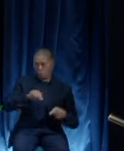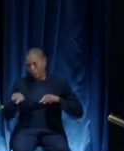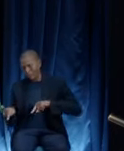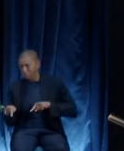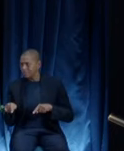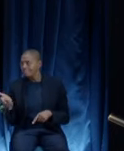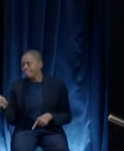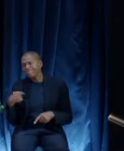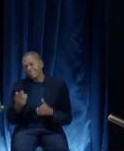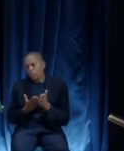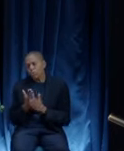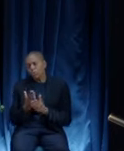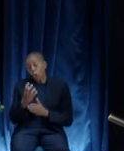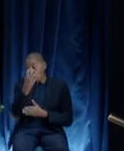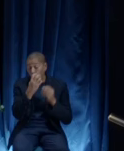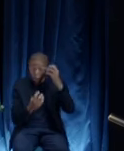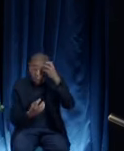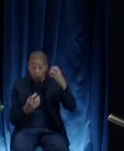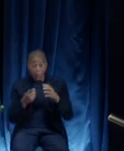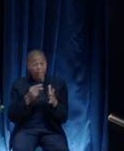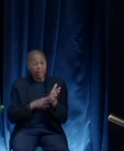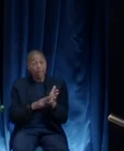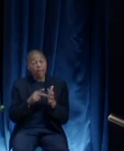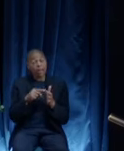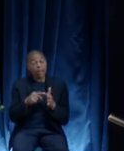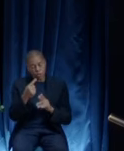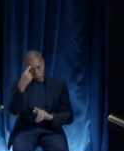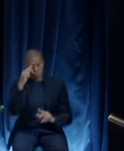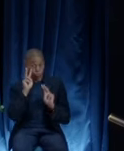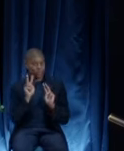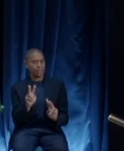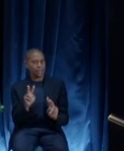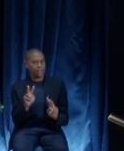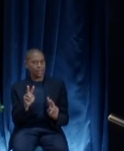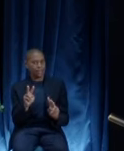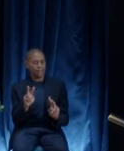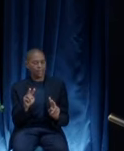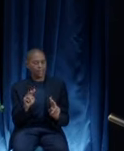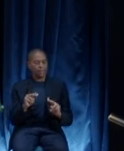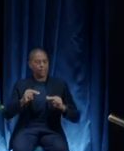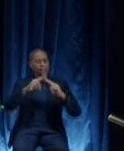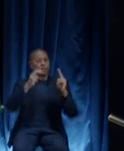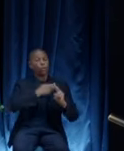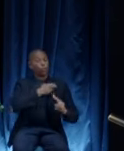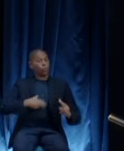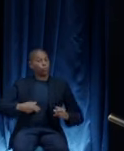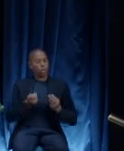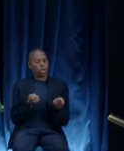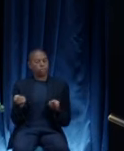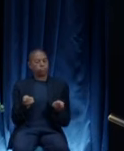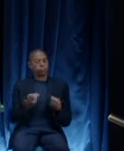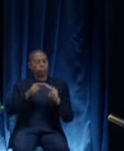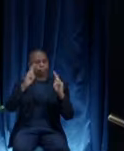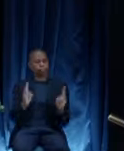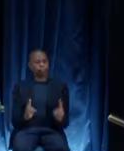you see, obviously, that shift of the court becoming that sort of slightly weird institution that it is today